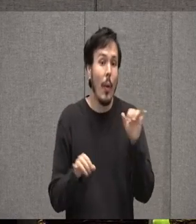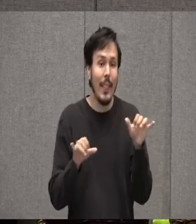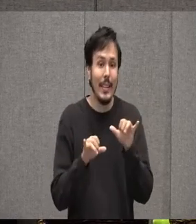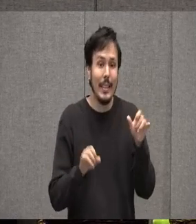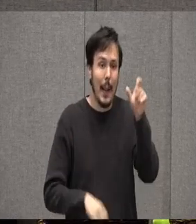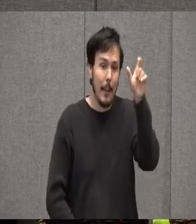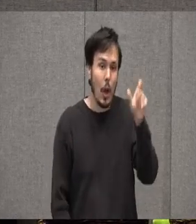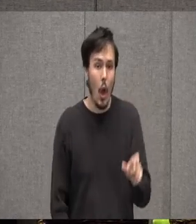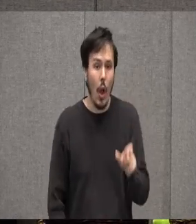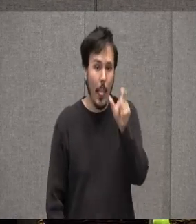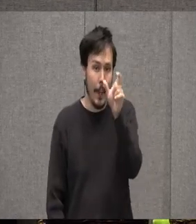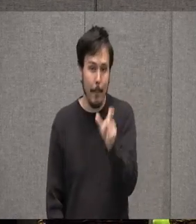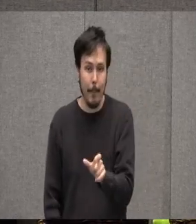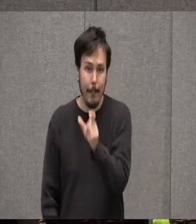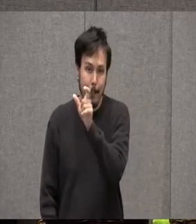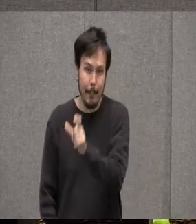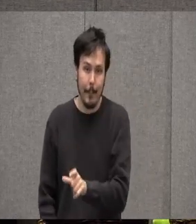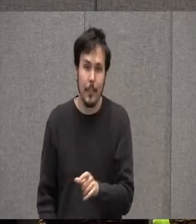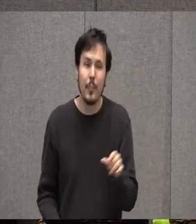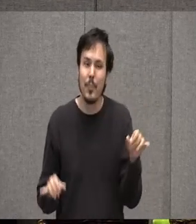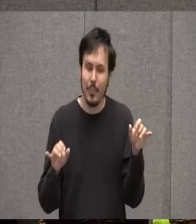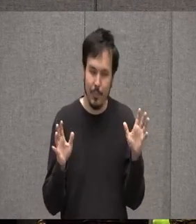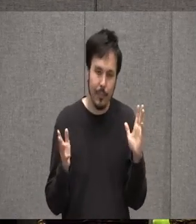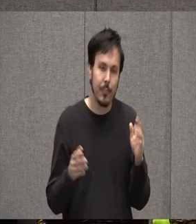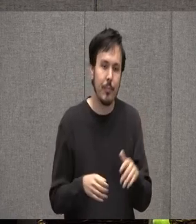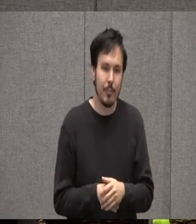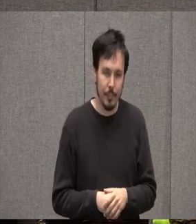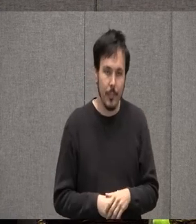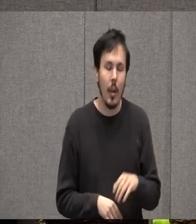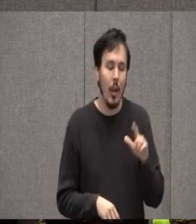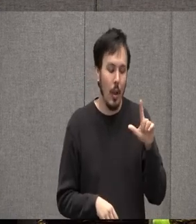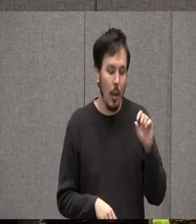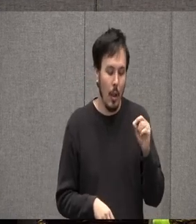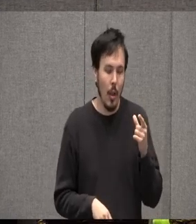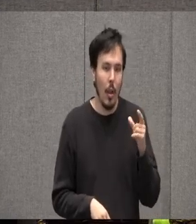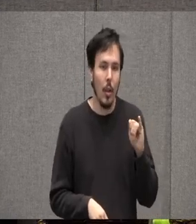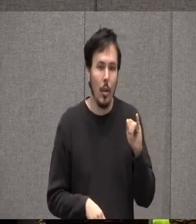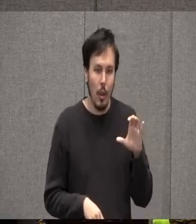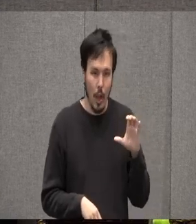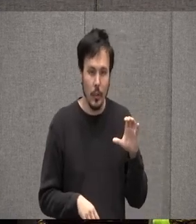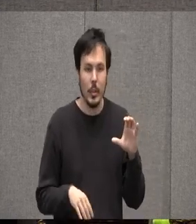column. So it's a little bit like I said, it's logic and it's kind of